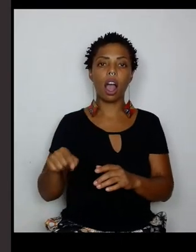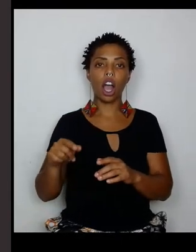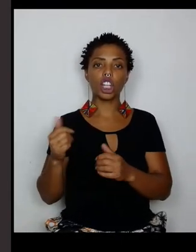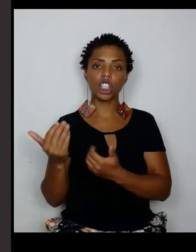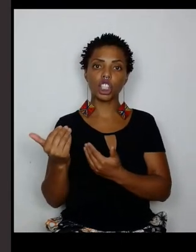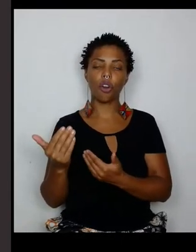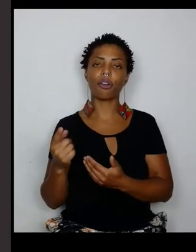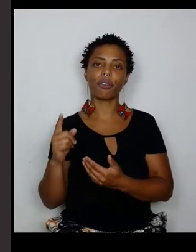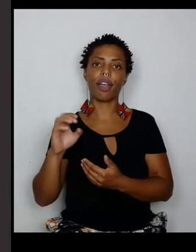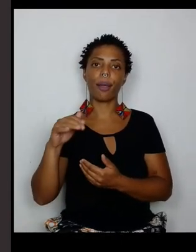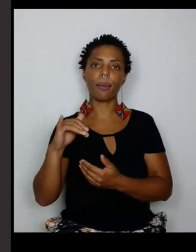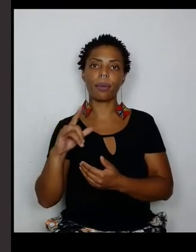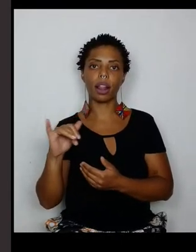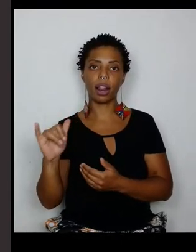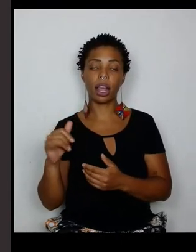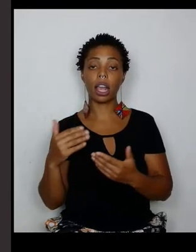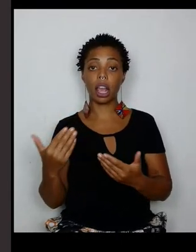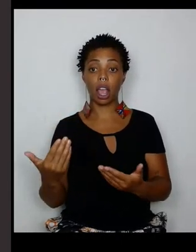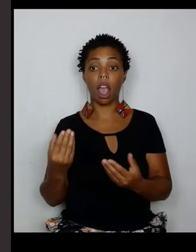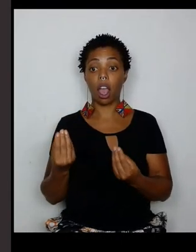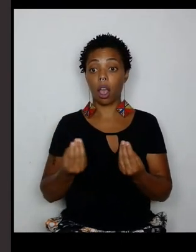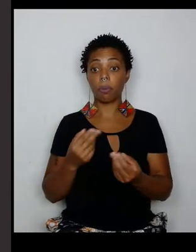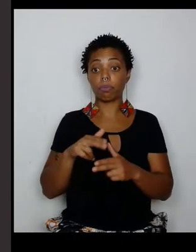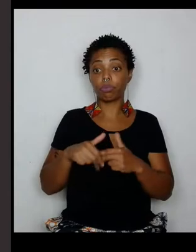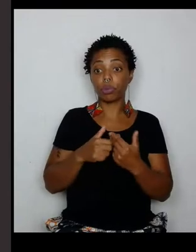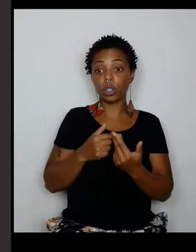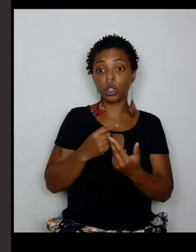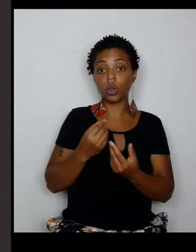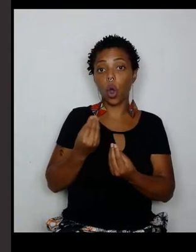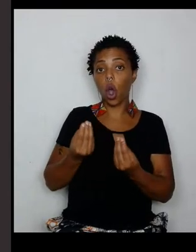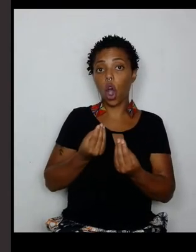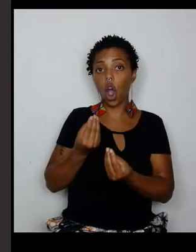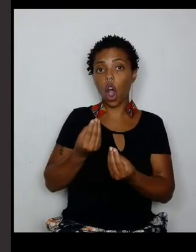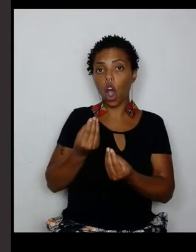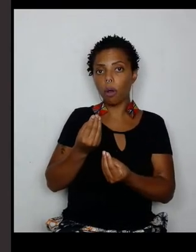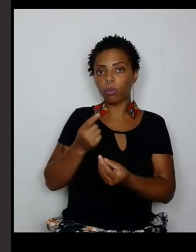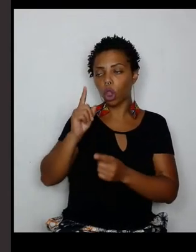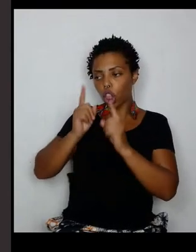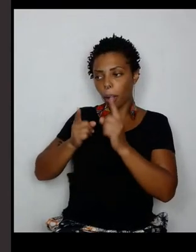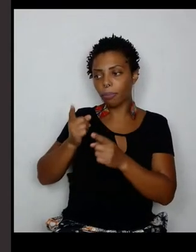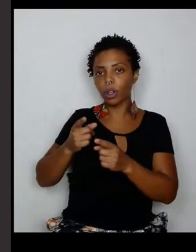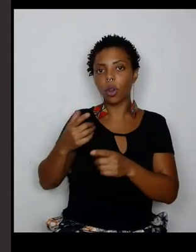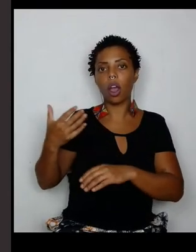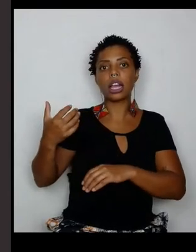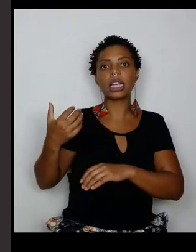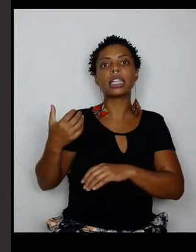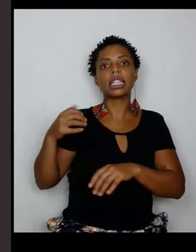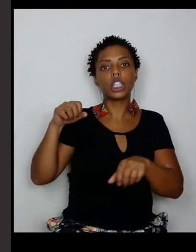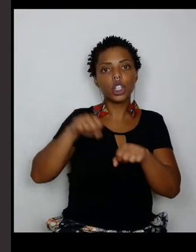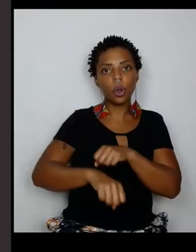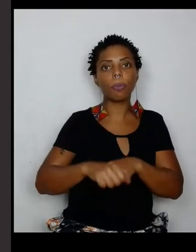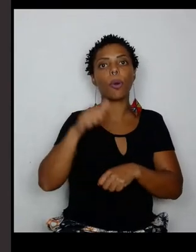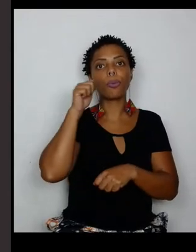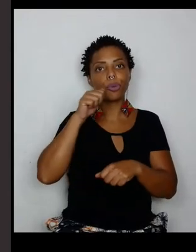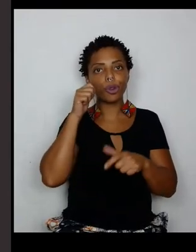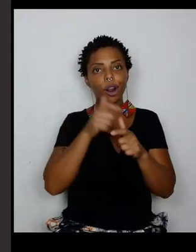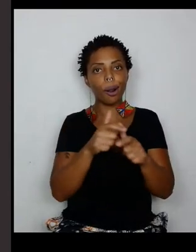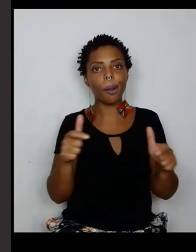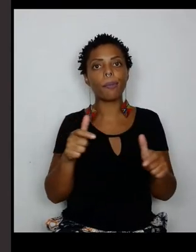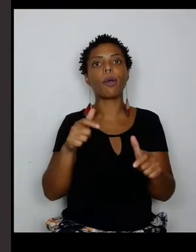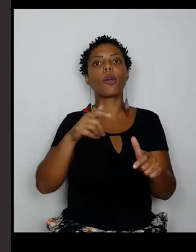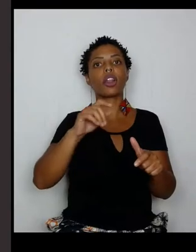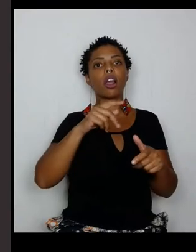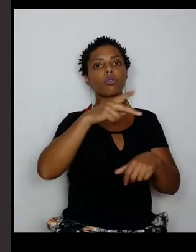rape of much younger dark-skinned women in france martinique and polynesia i disagreed with much of that characterization but nocklin and